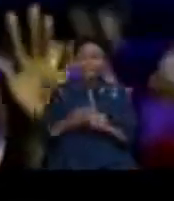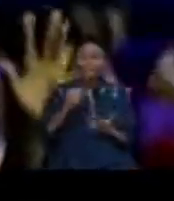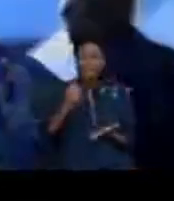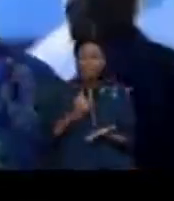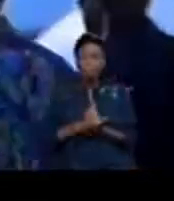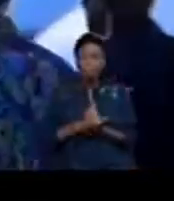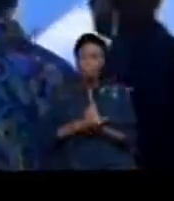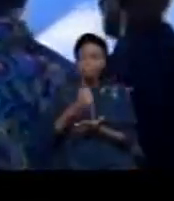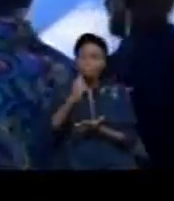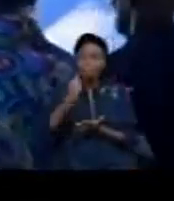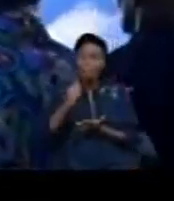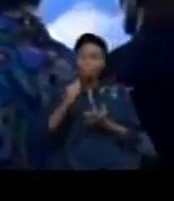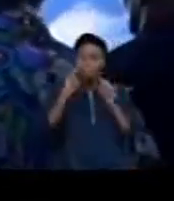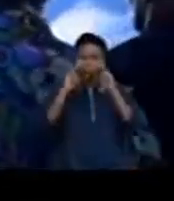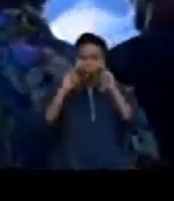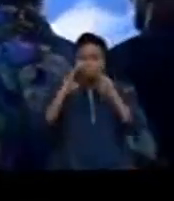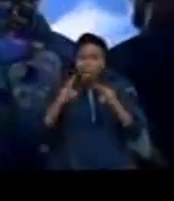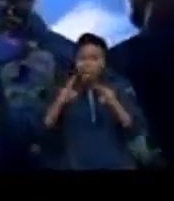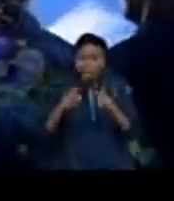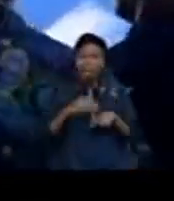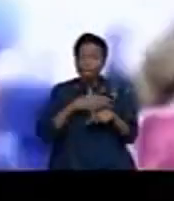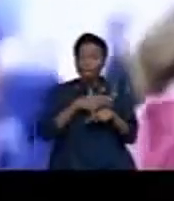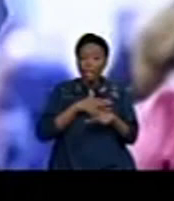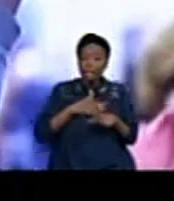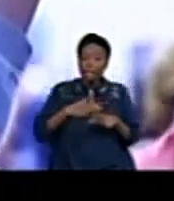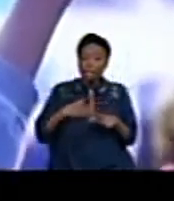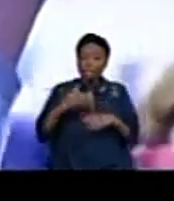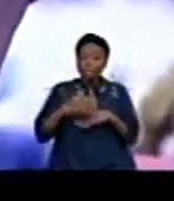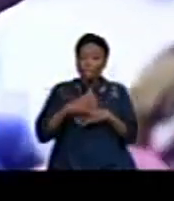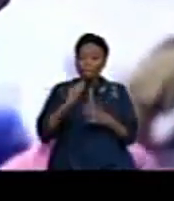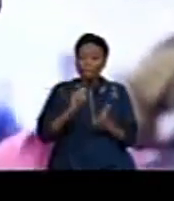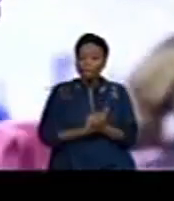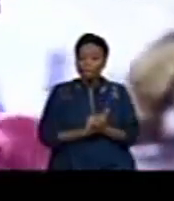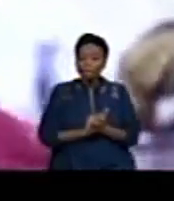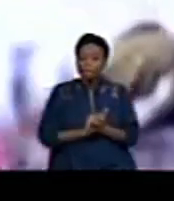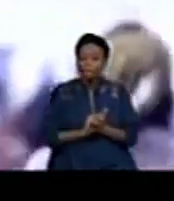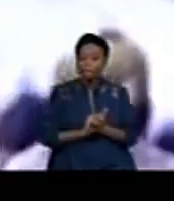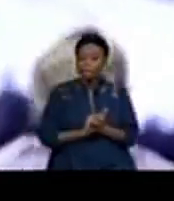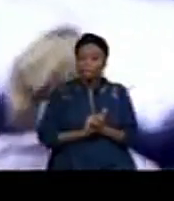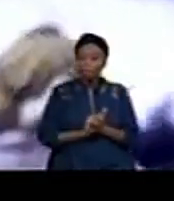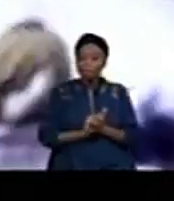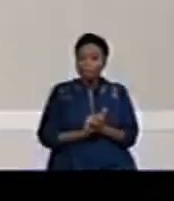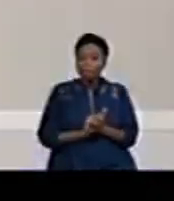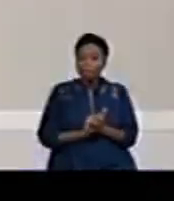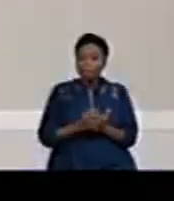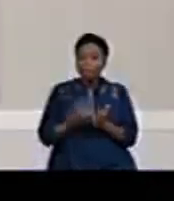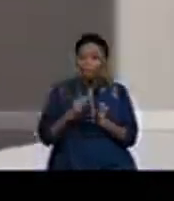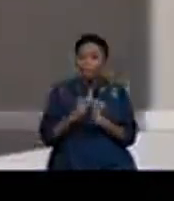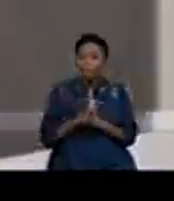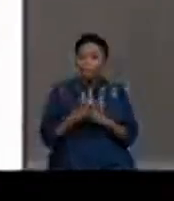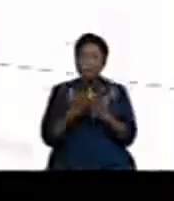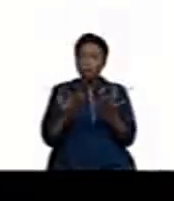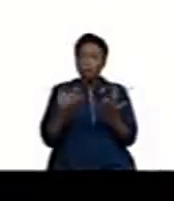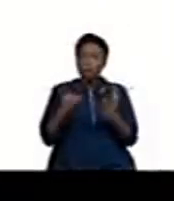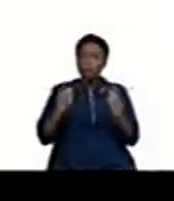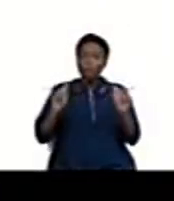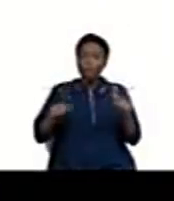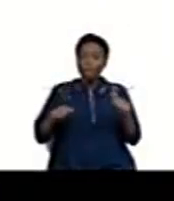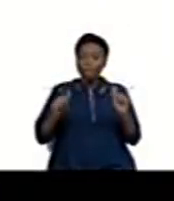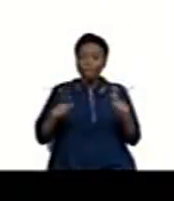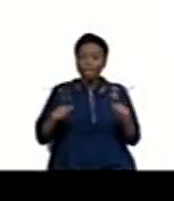look ahead a new quarter beckons the seventh month opens the dawn of